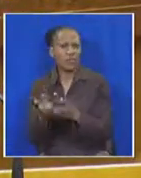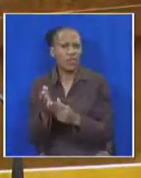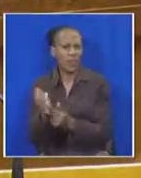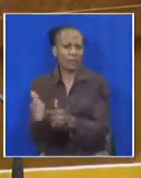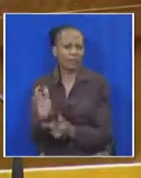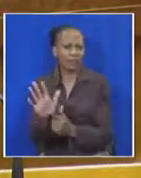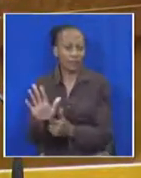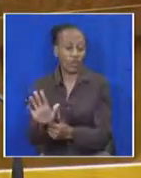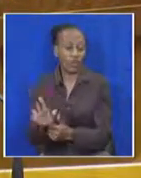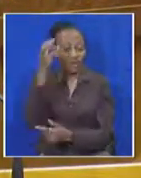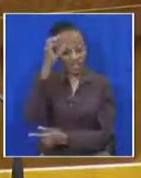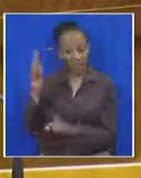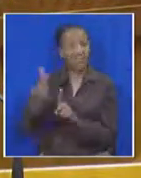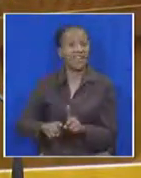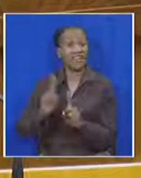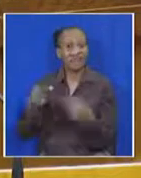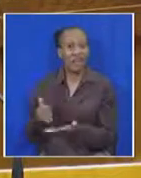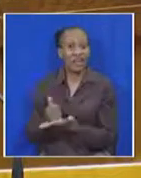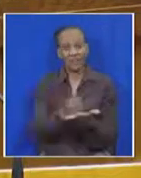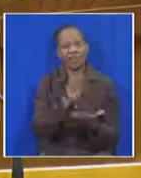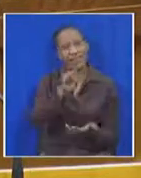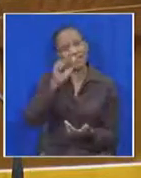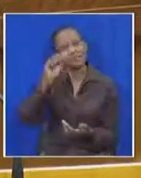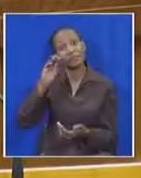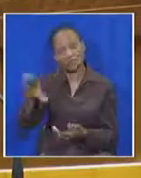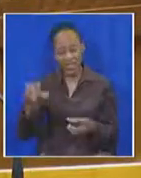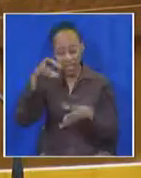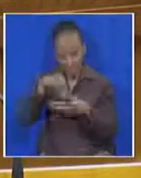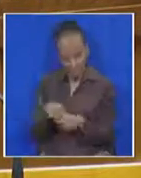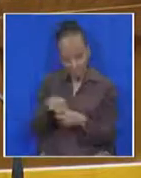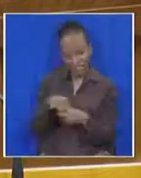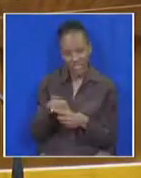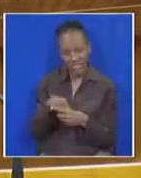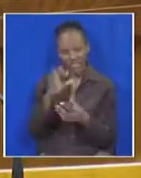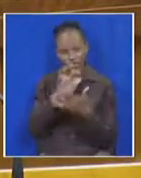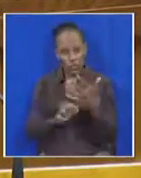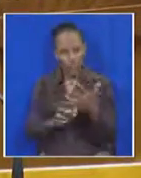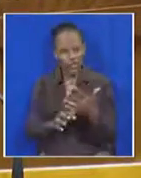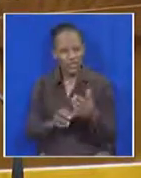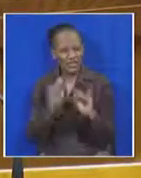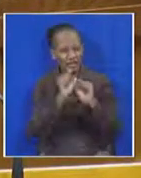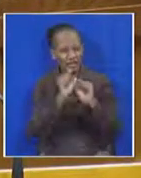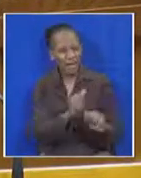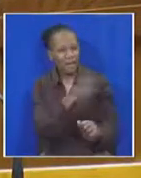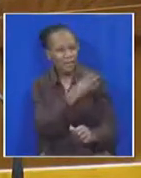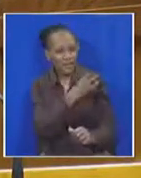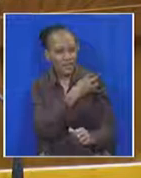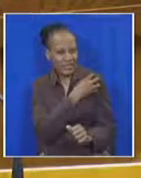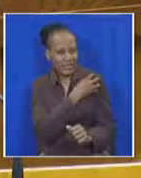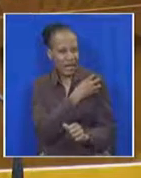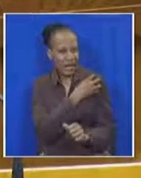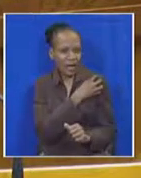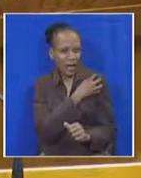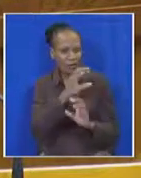governance failures of the SABC, including the fiasco caused by the incompetent Minister Mutambi, who failed to steer